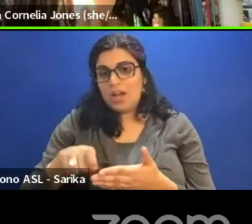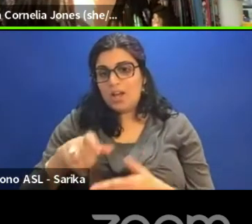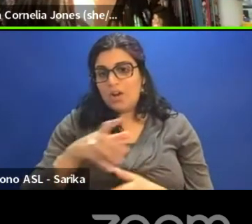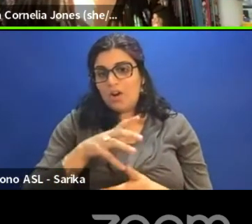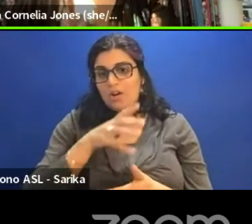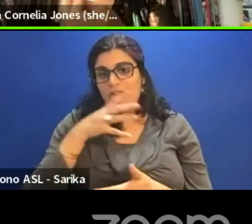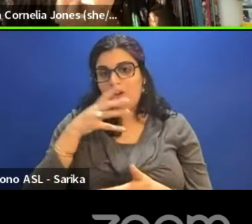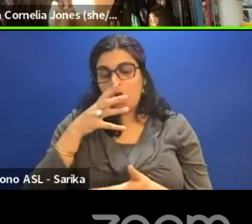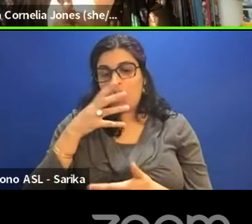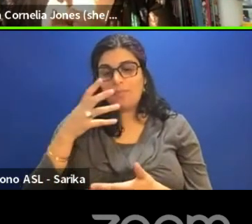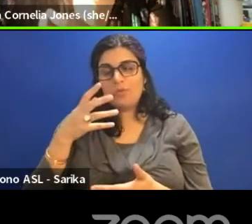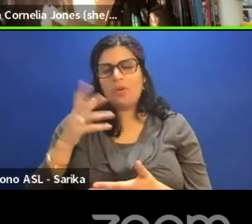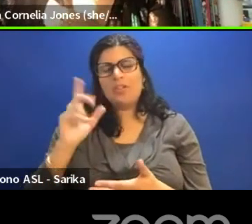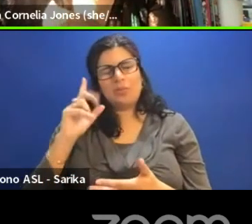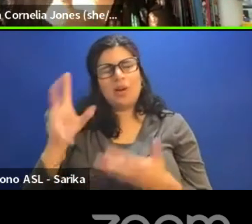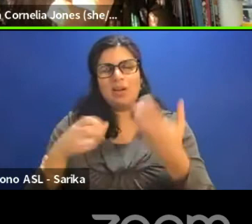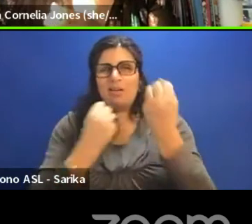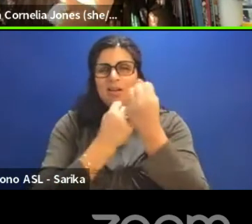have